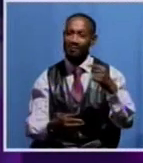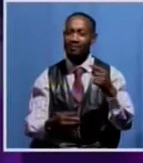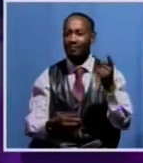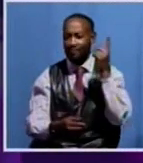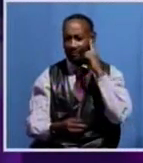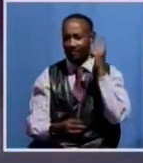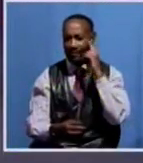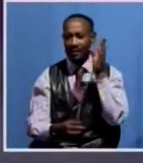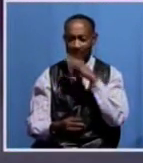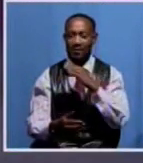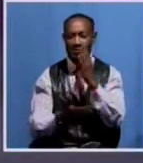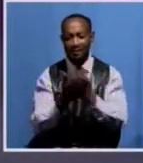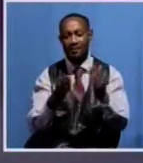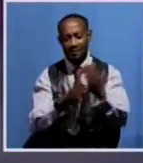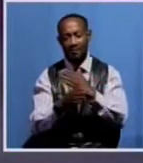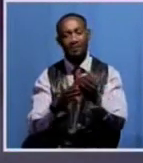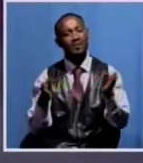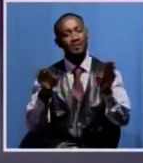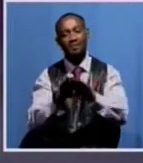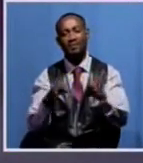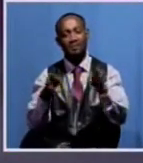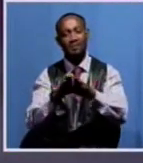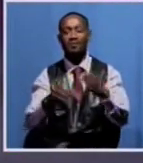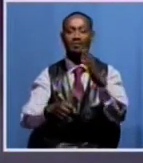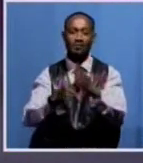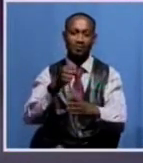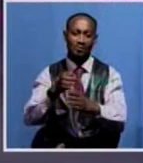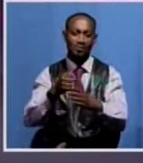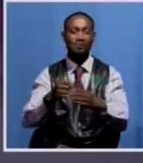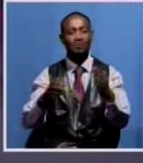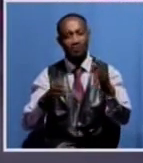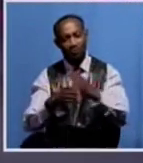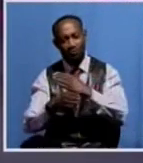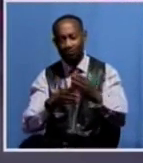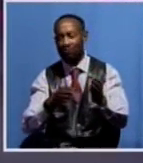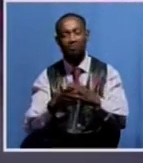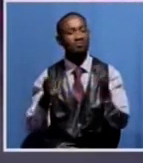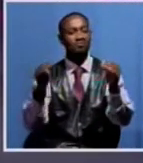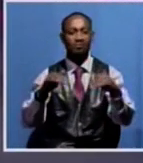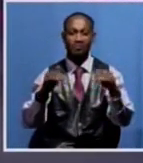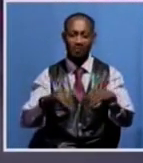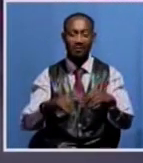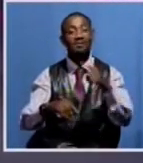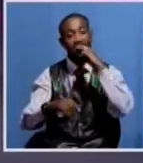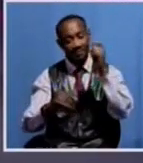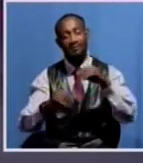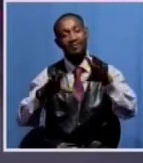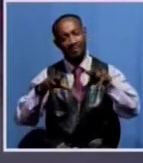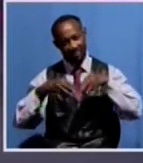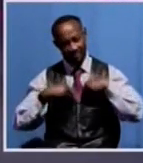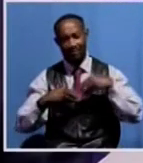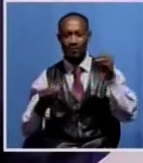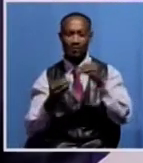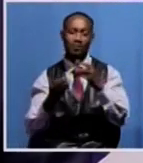told that businesses have collapsed. I've been told some people have lost houses. Yes. Yeah. Now, I must accept the moral responsibility for